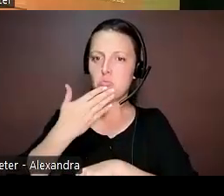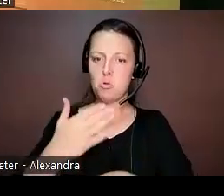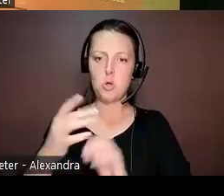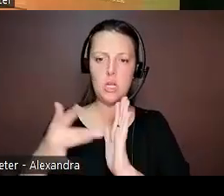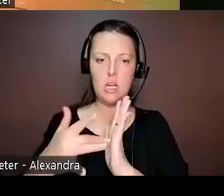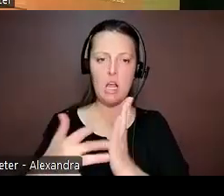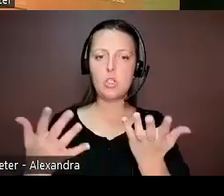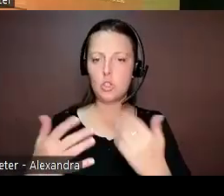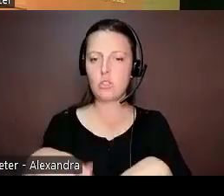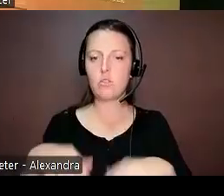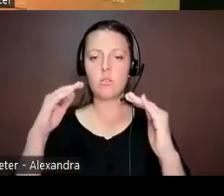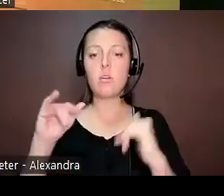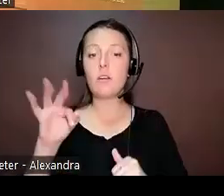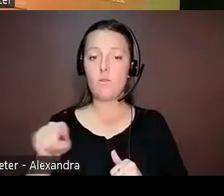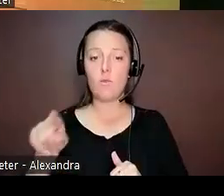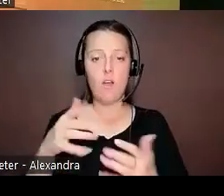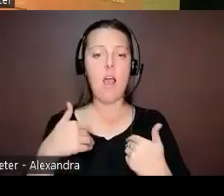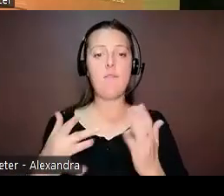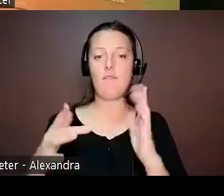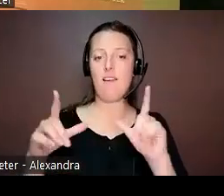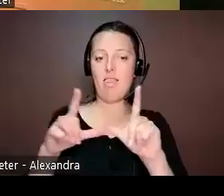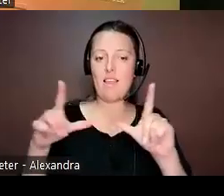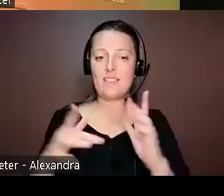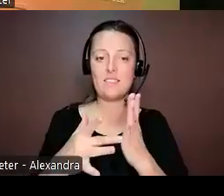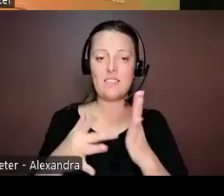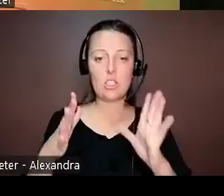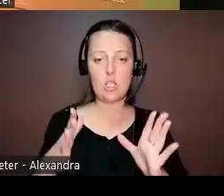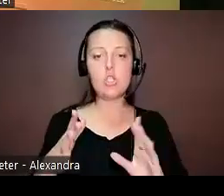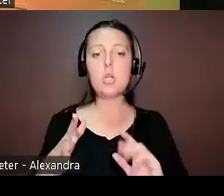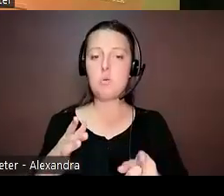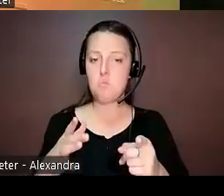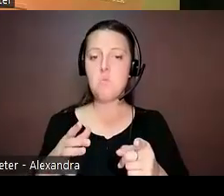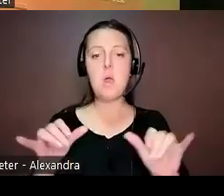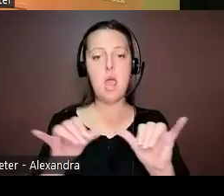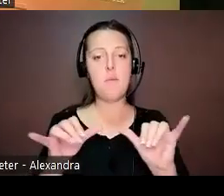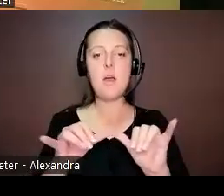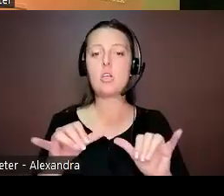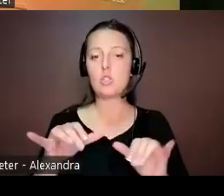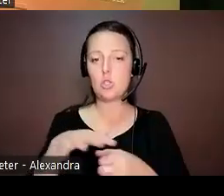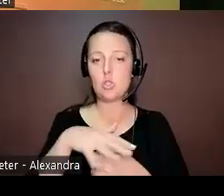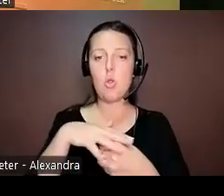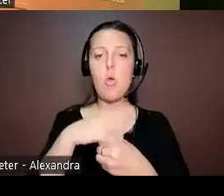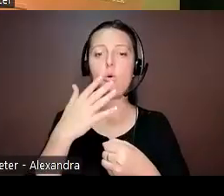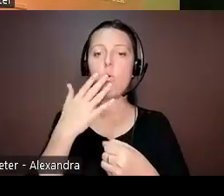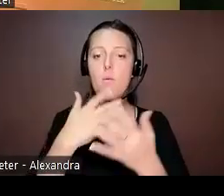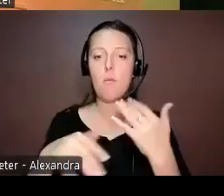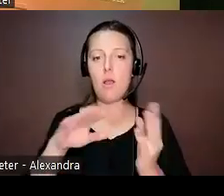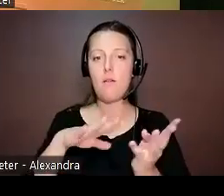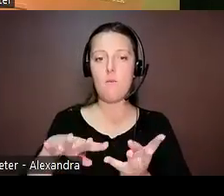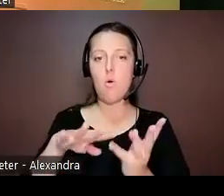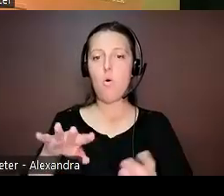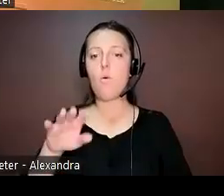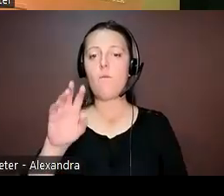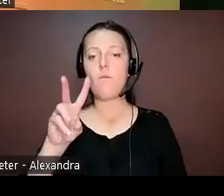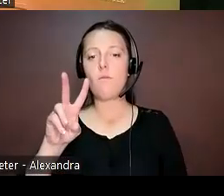it essentially measures the severity of intracranial atherosclerosis. Generally goes up as it becomes